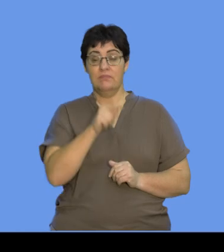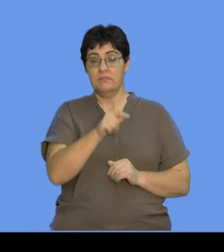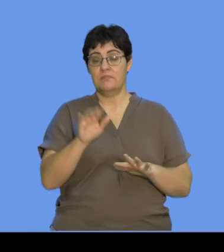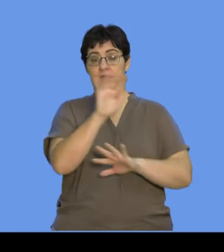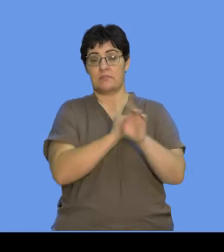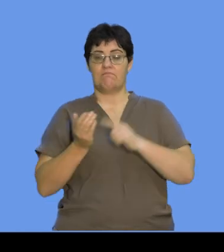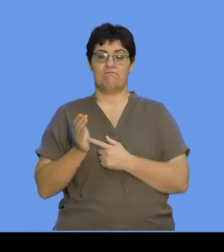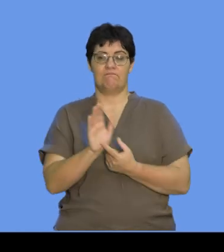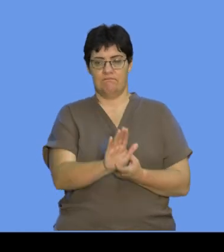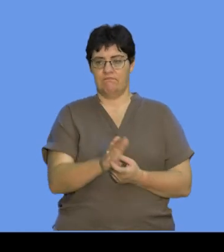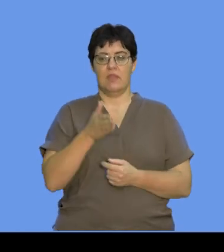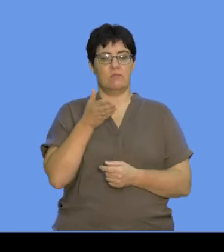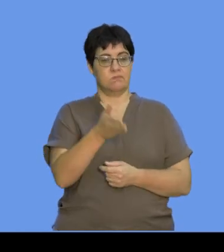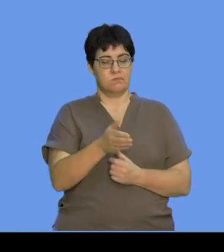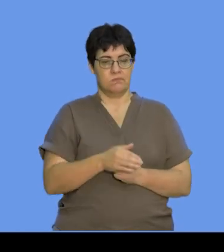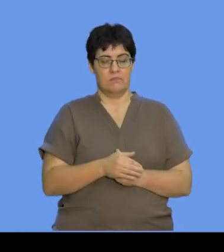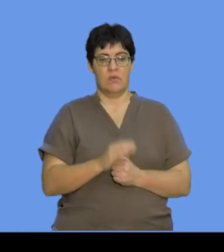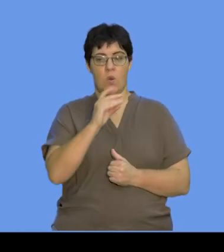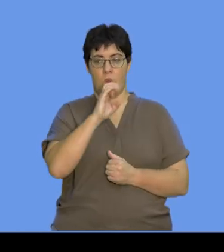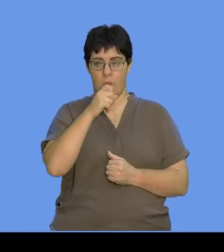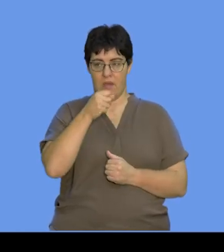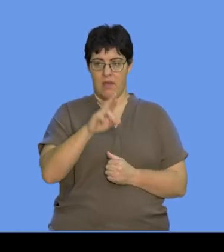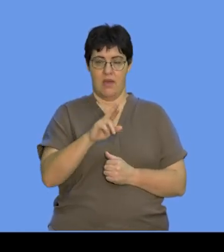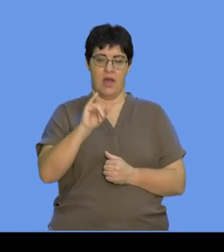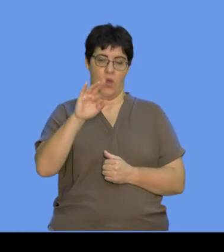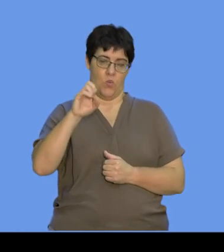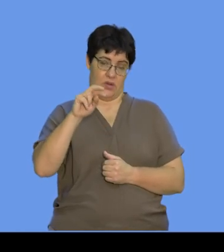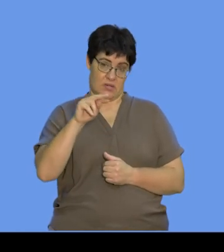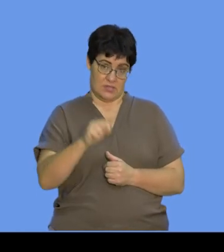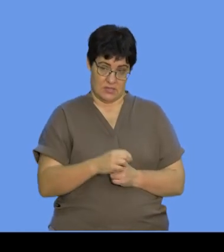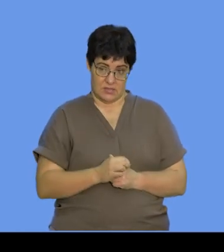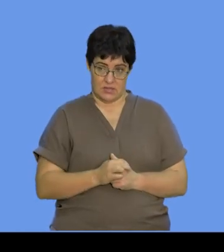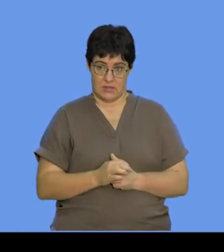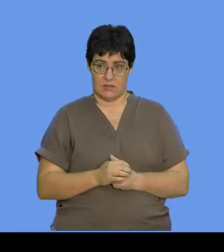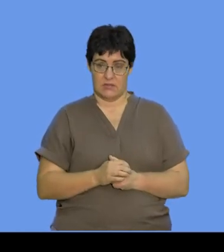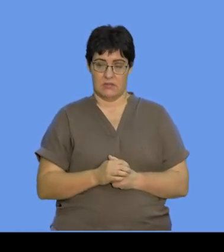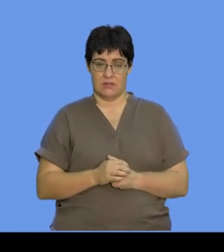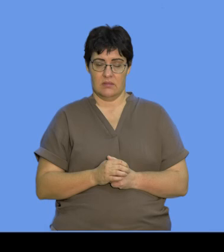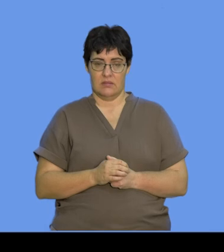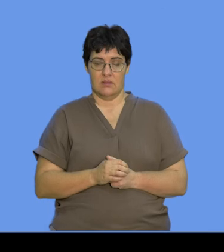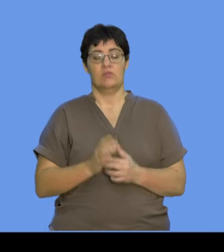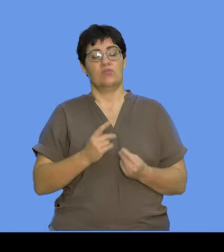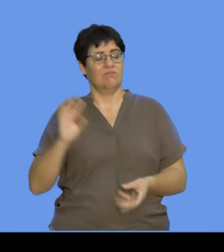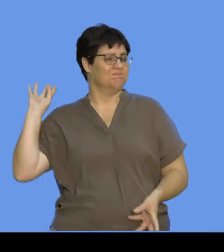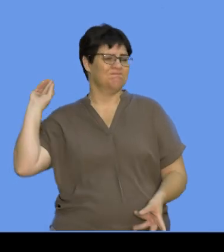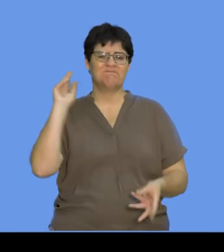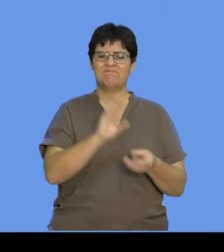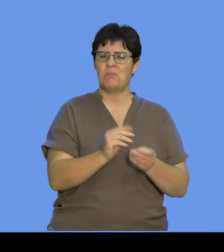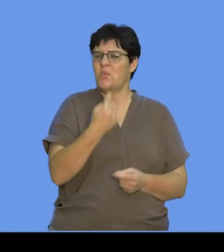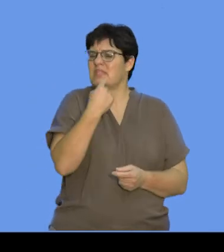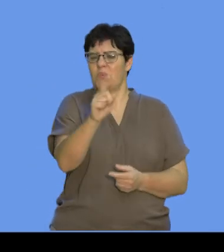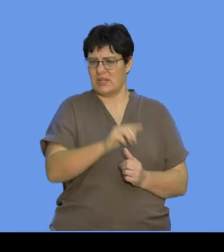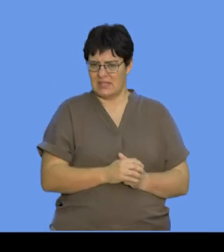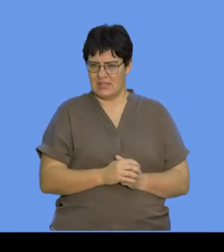the presence of copper ions, okay? Right. And then, in summary, what are we saying? Matter can